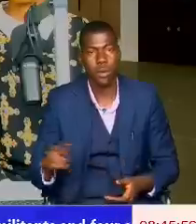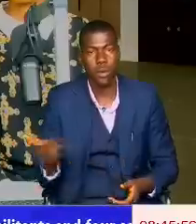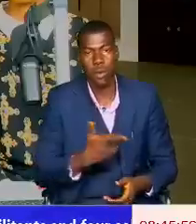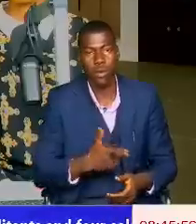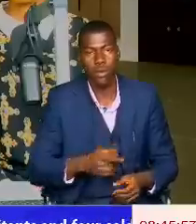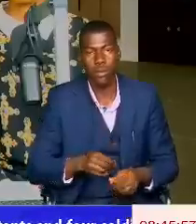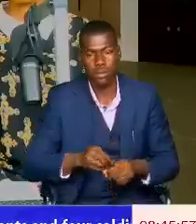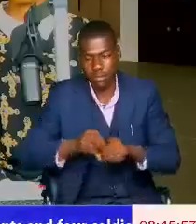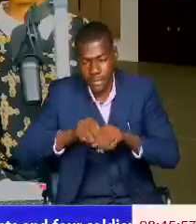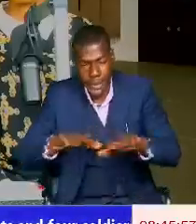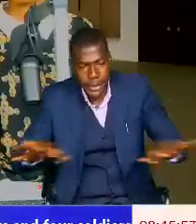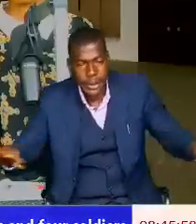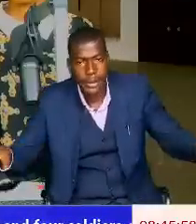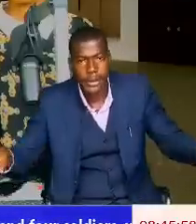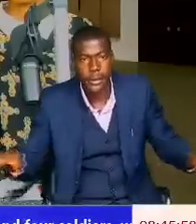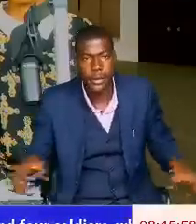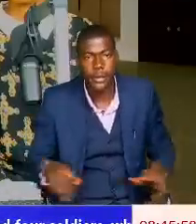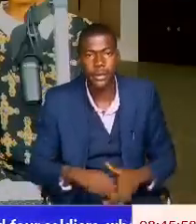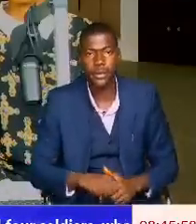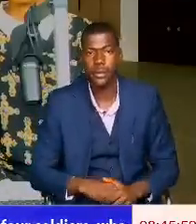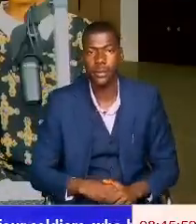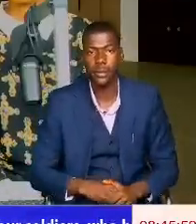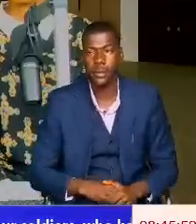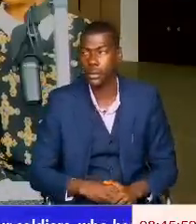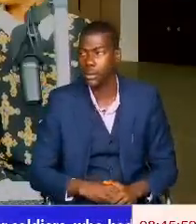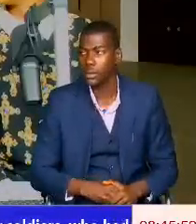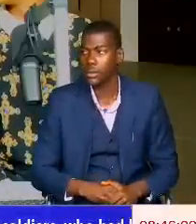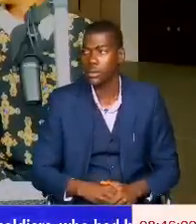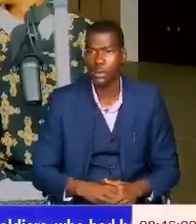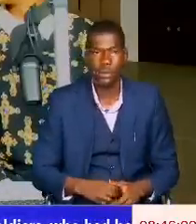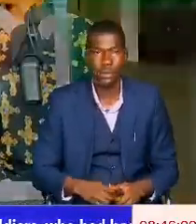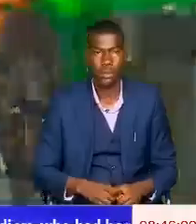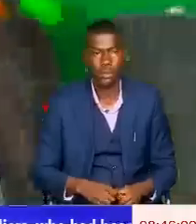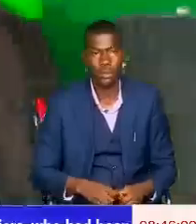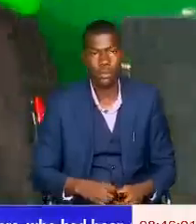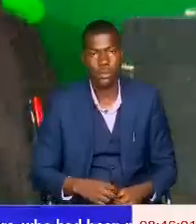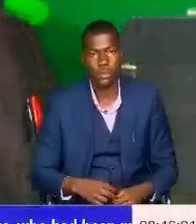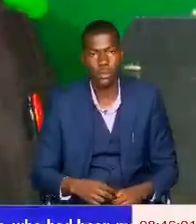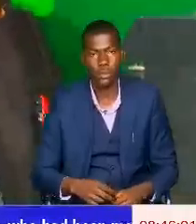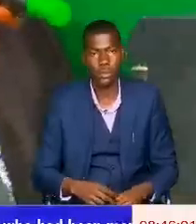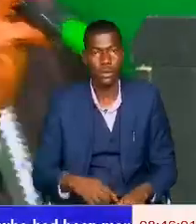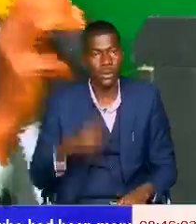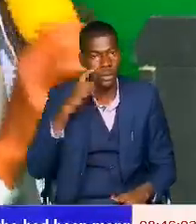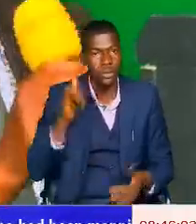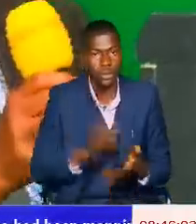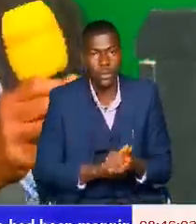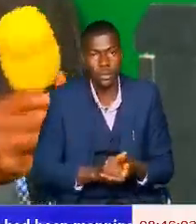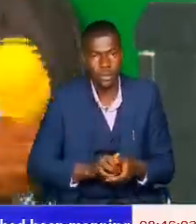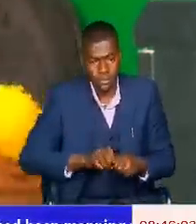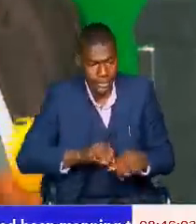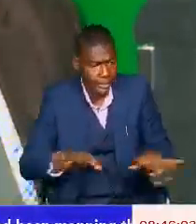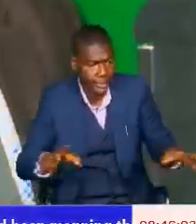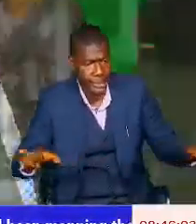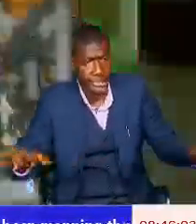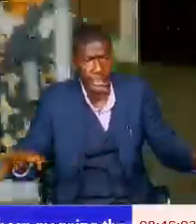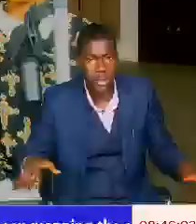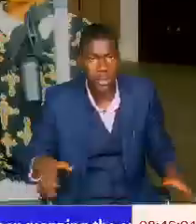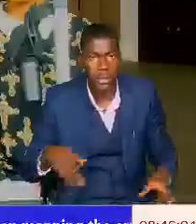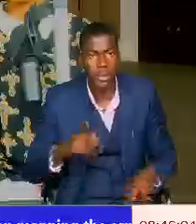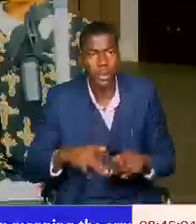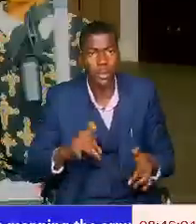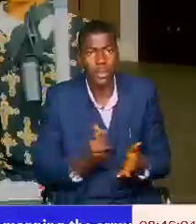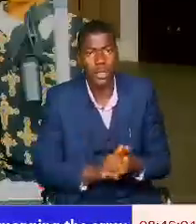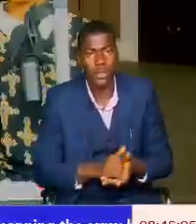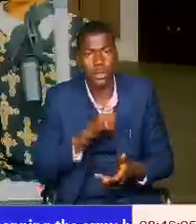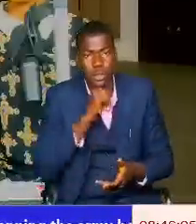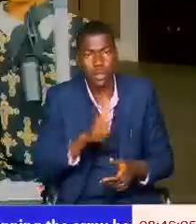spread. They take each one, they enter one car. Each one person now, enter when one they car. Scatter, the ones where no fit trek again,